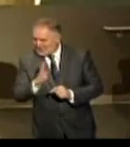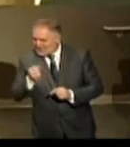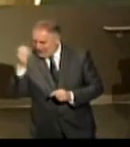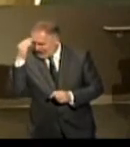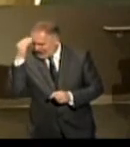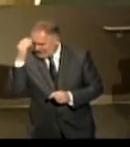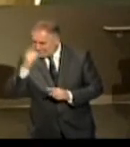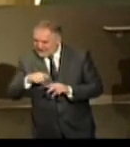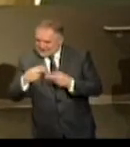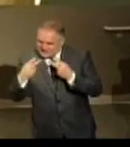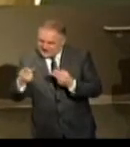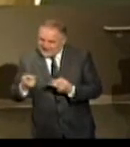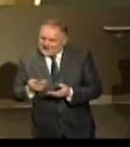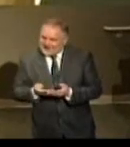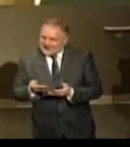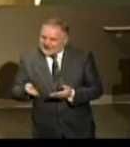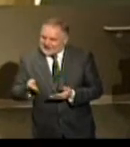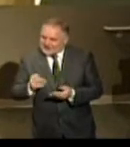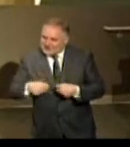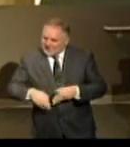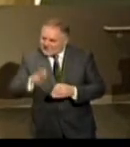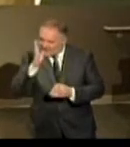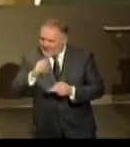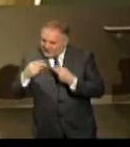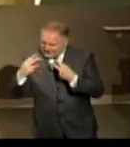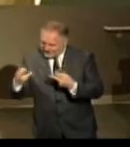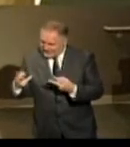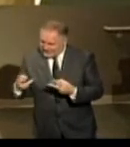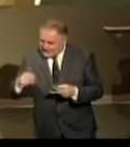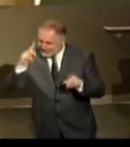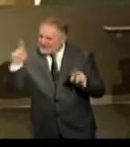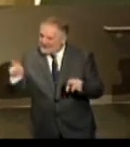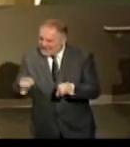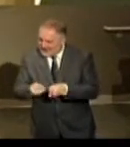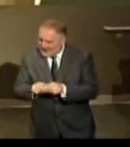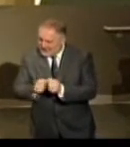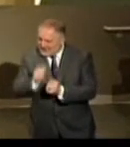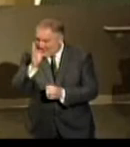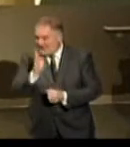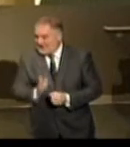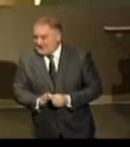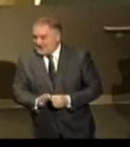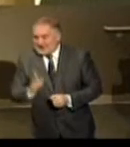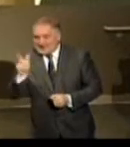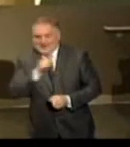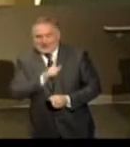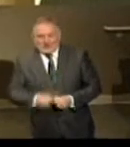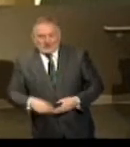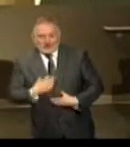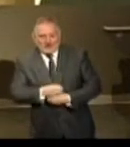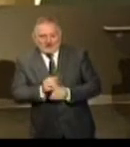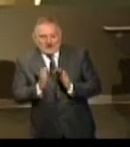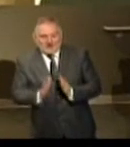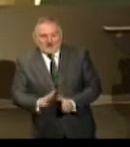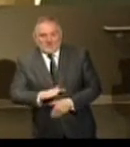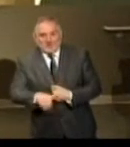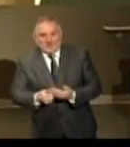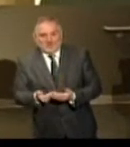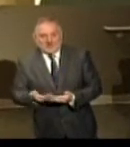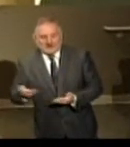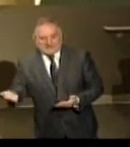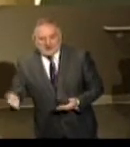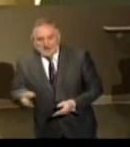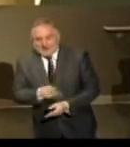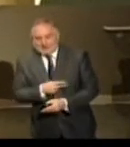them and me getting in step with God. Can I get an amen to that? He's the Lord and creator of all things. I want you to listen to what